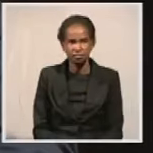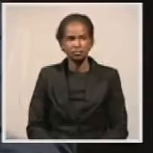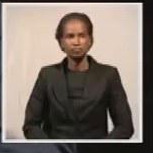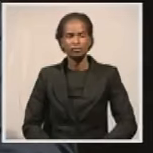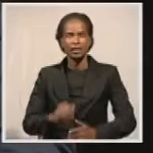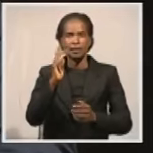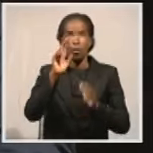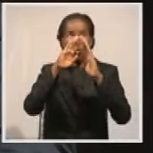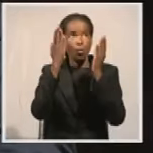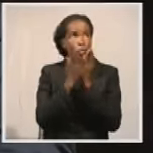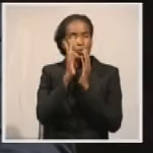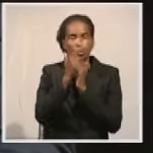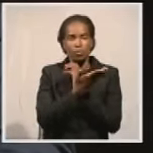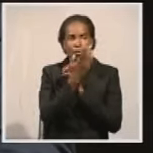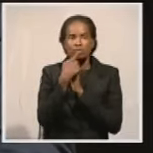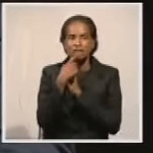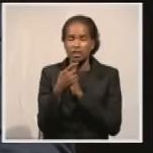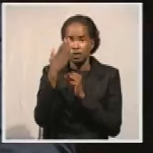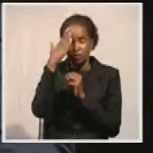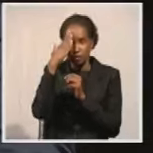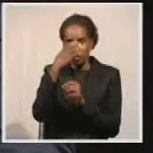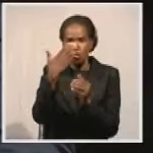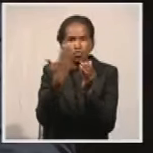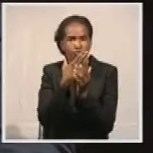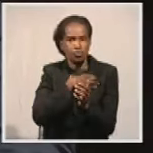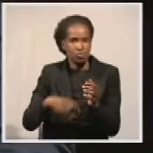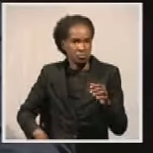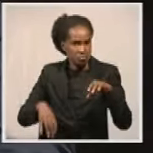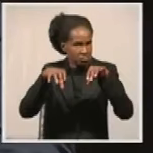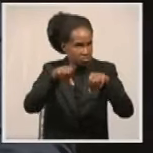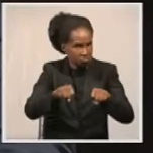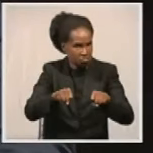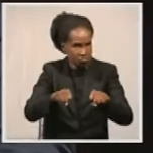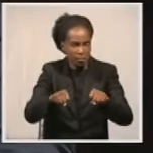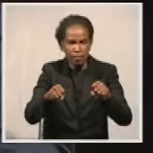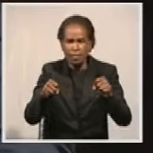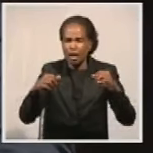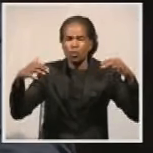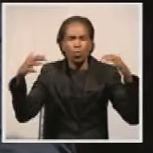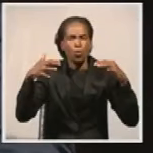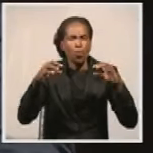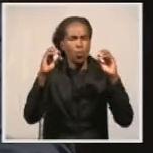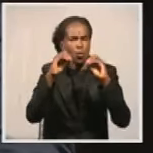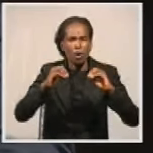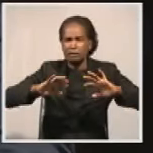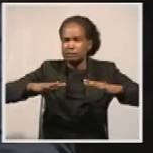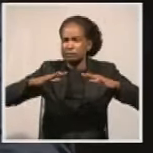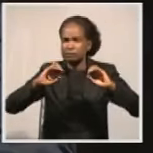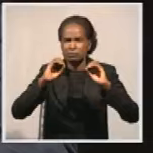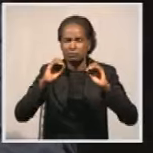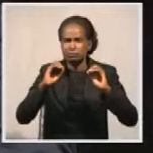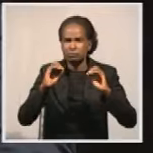been talking globally, of course, is the transition that we've had in terms of the smooth transition, with handing over now to the